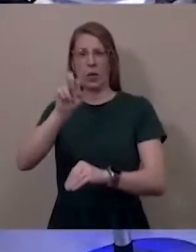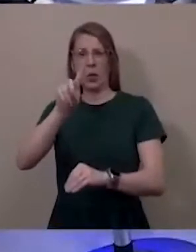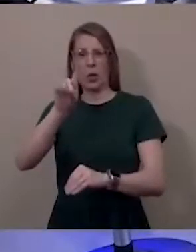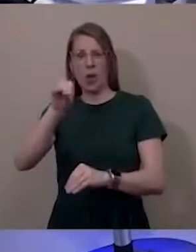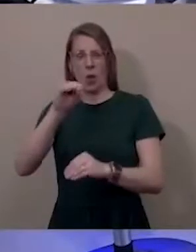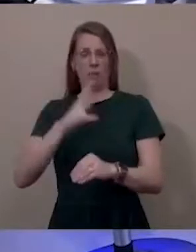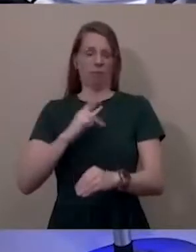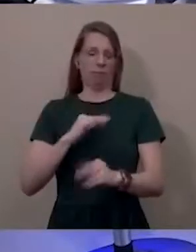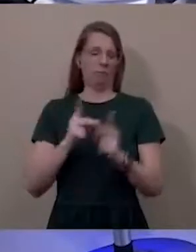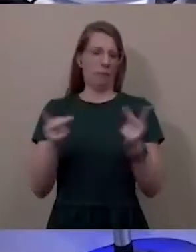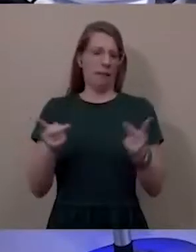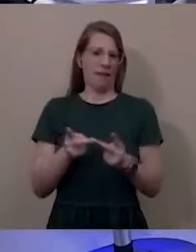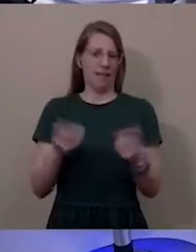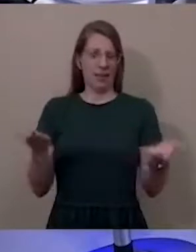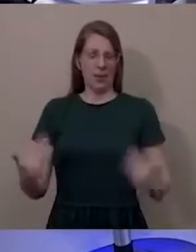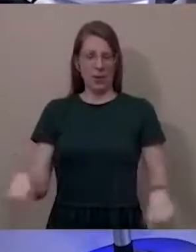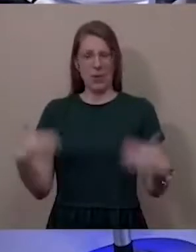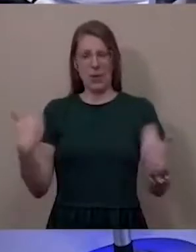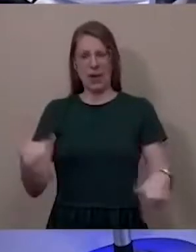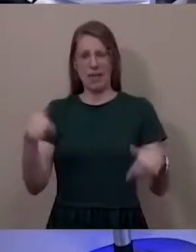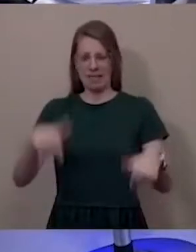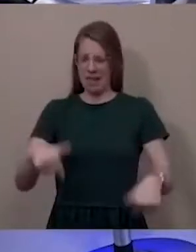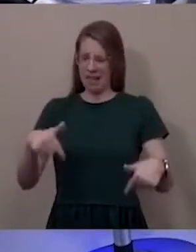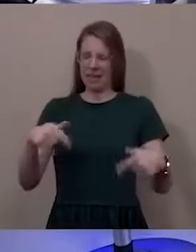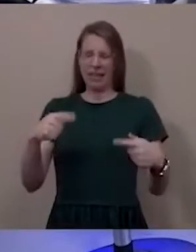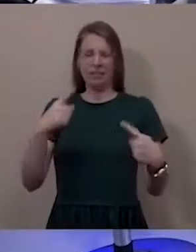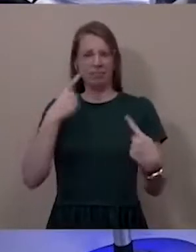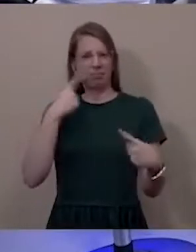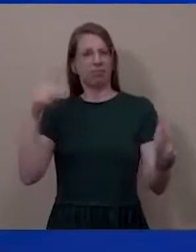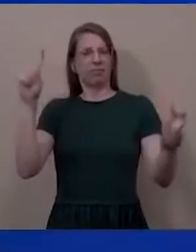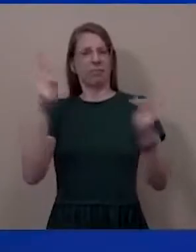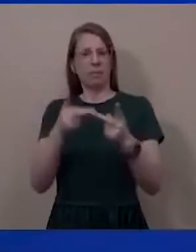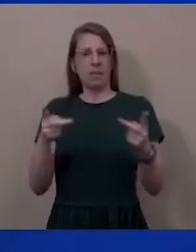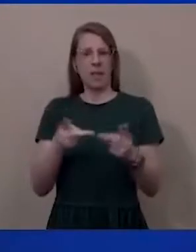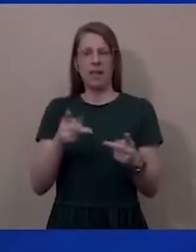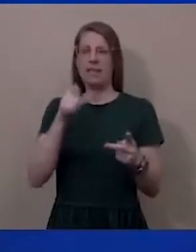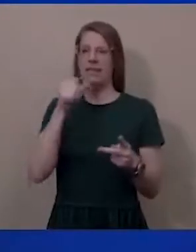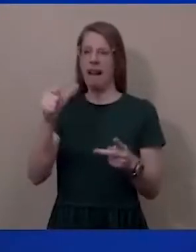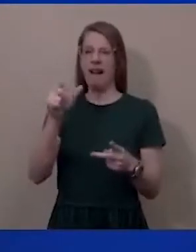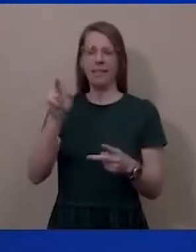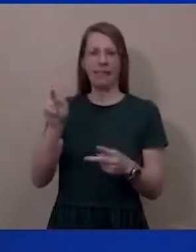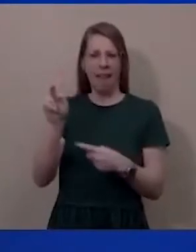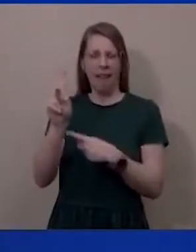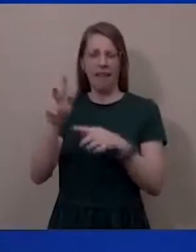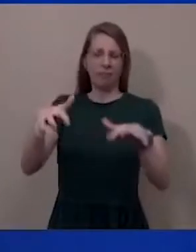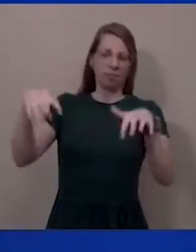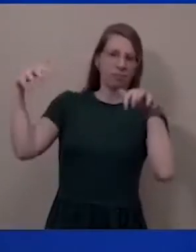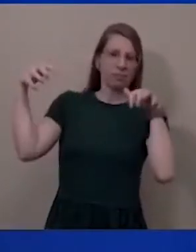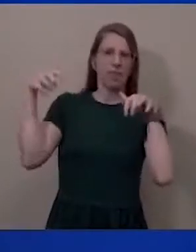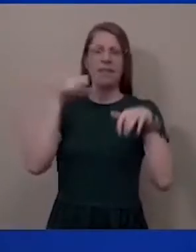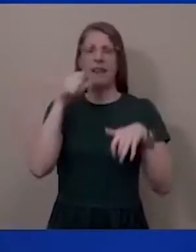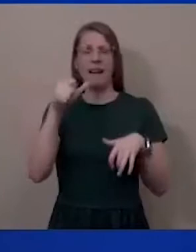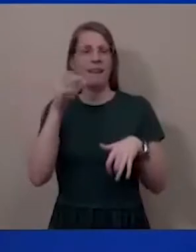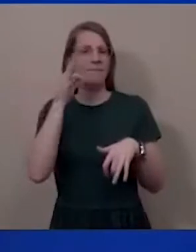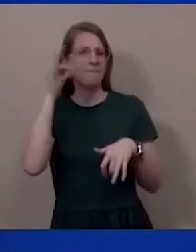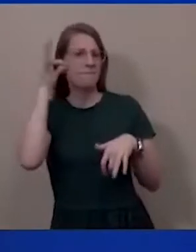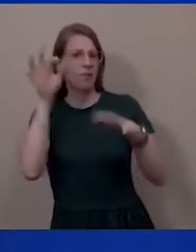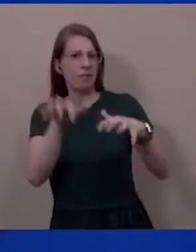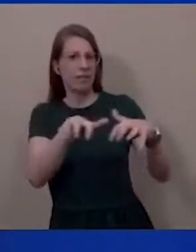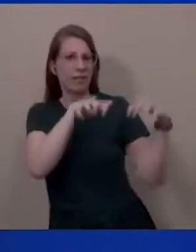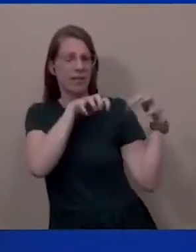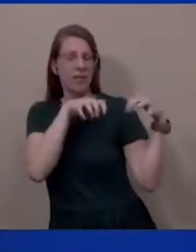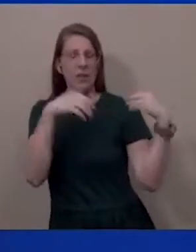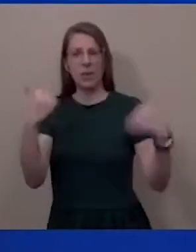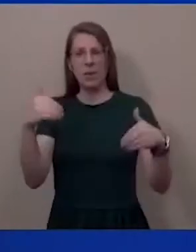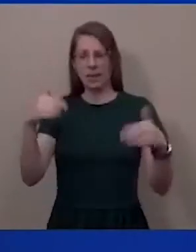This is the place to be. It's not at the K, it's not on Arrowhead, it's here at the Dulce Simons Family Studio because of the hard work this team